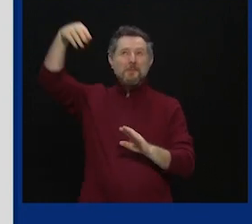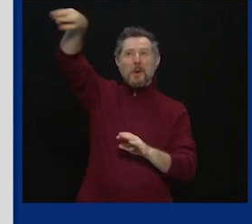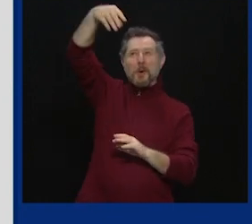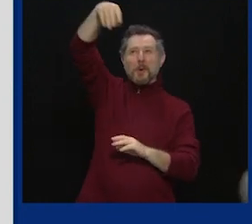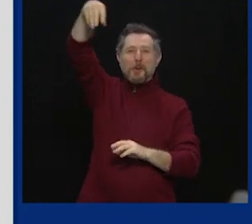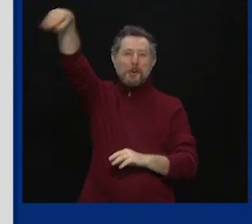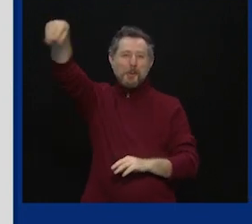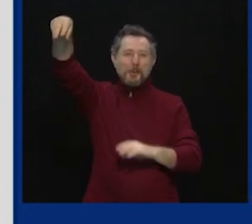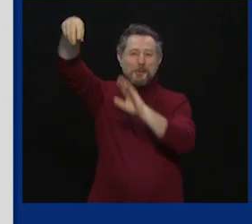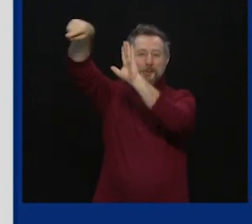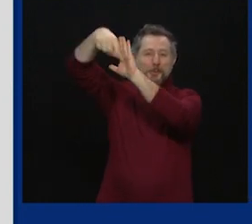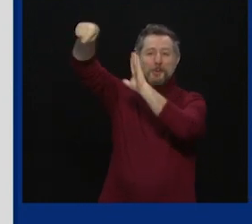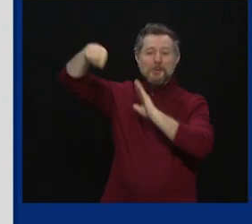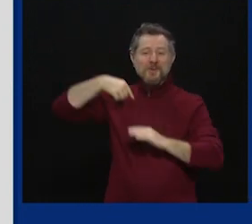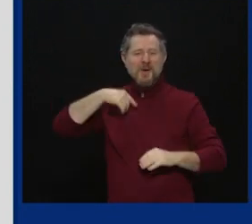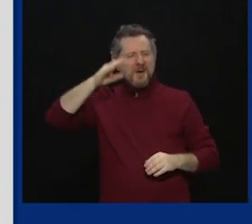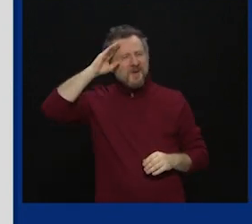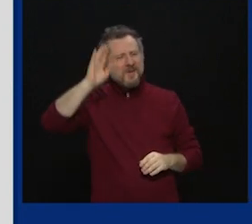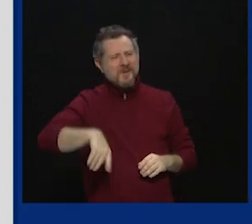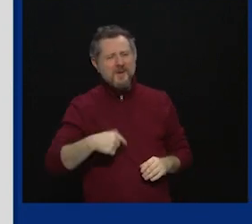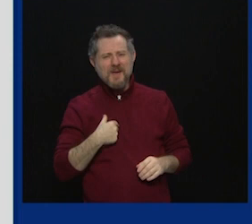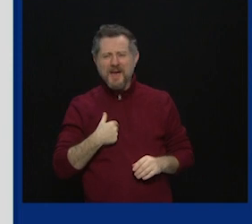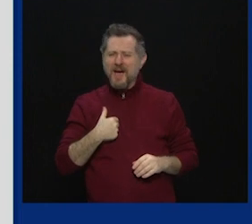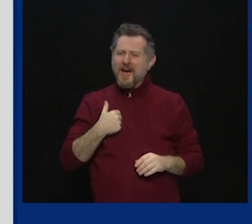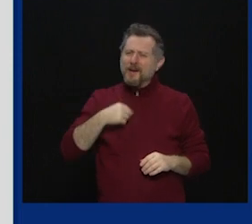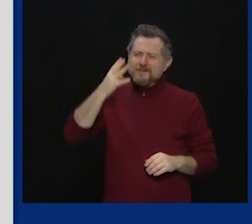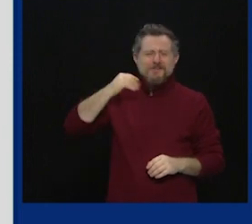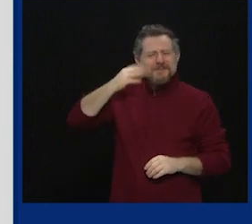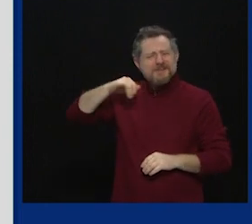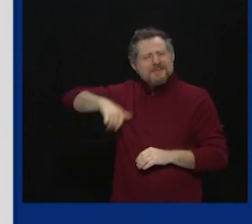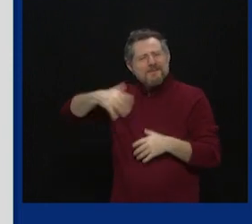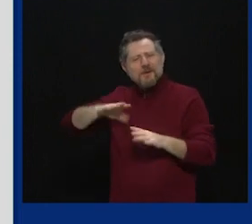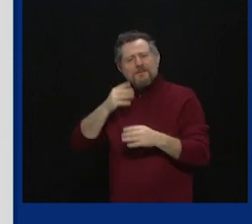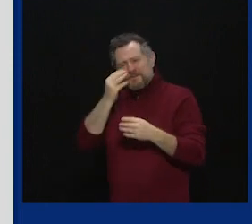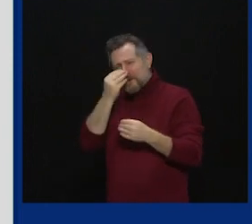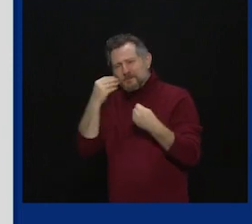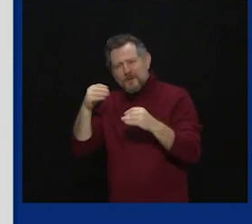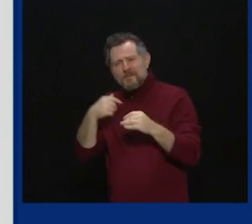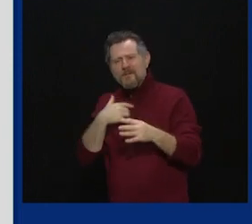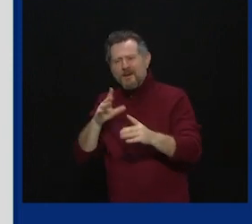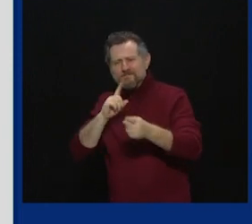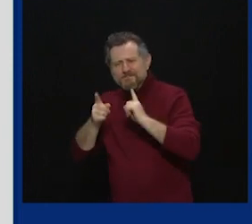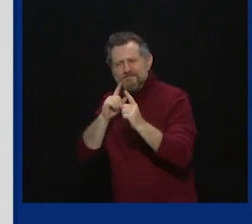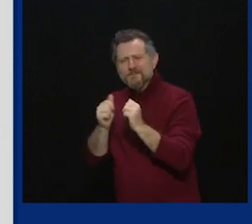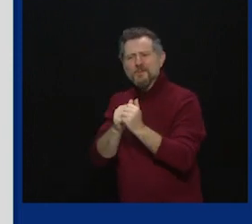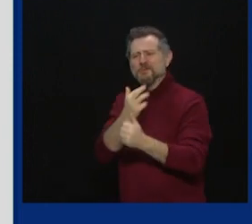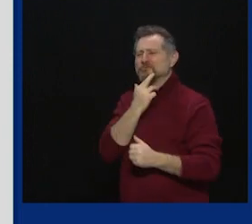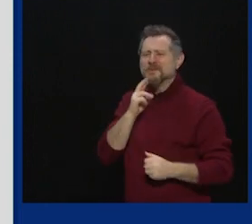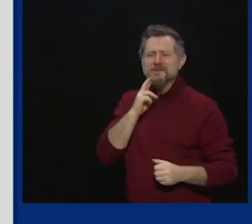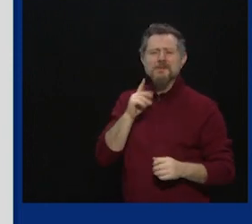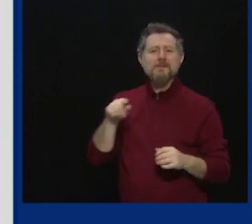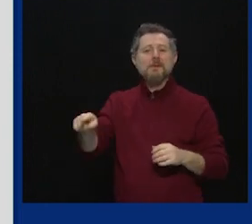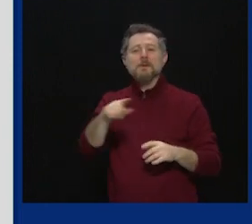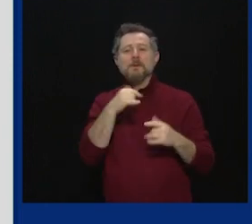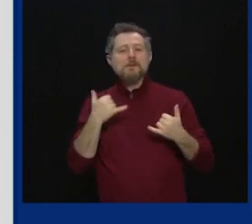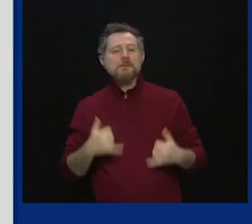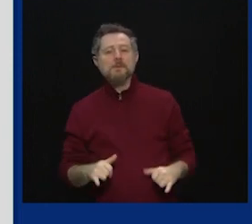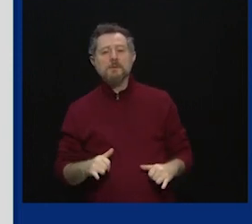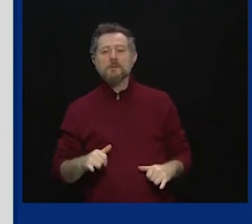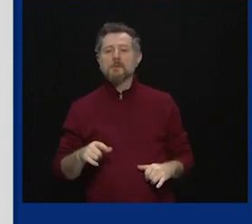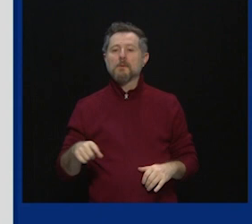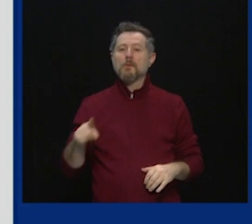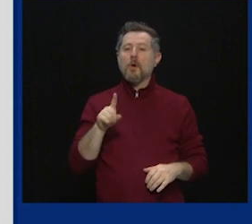constant communication with people in the restaurant industry. We're still down 120,000 jobs right here in New York City from the restaurant